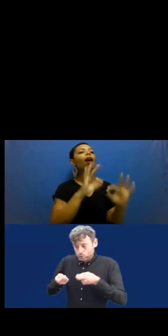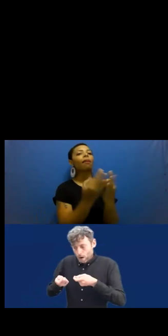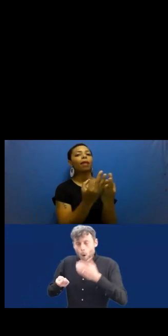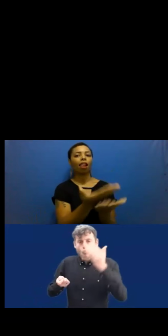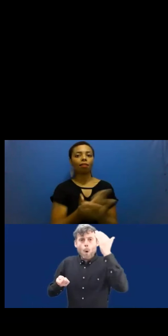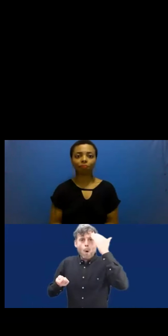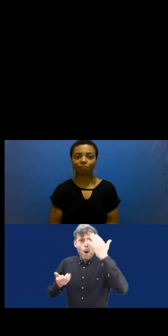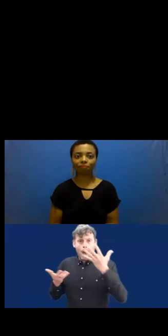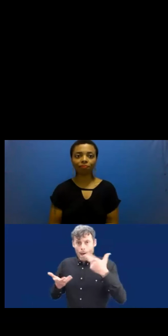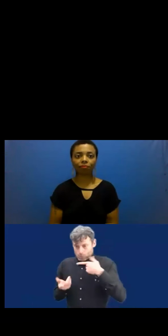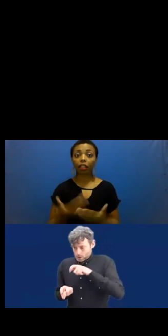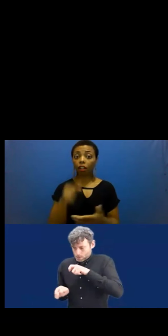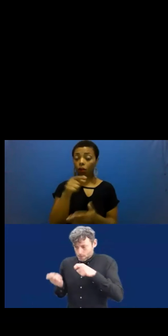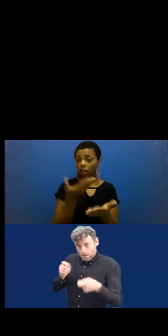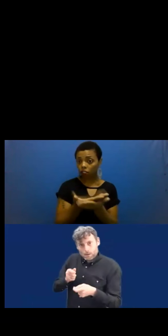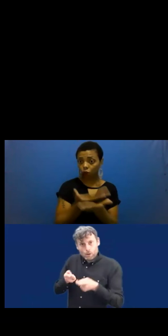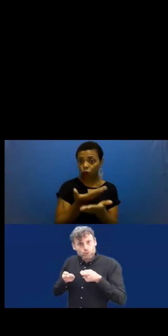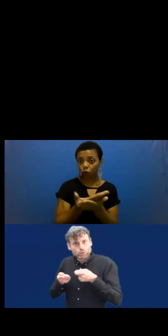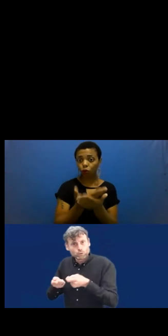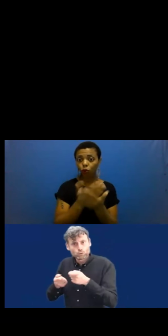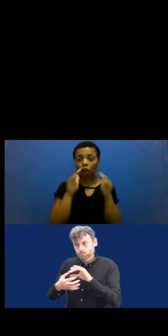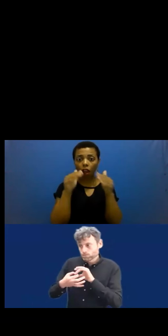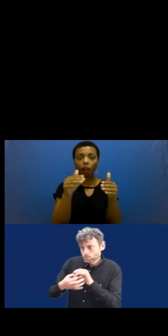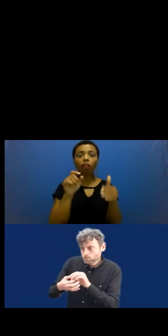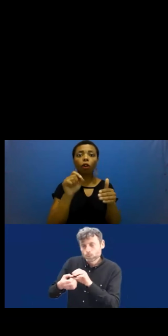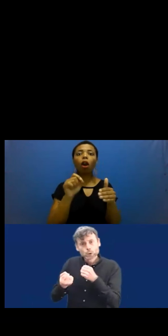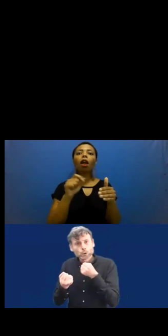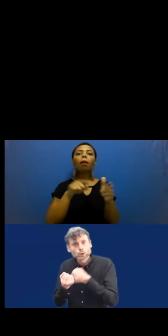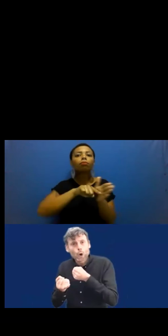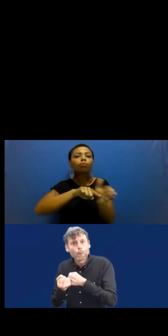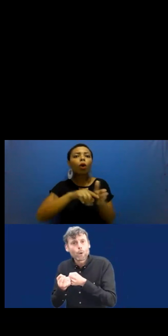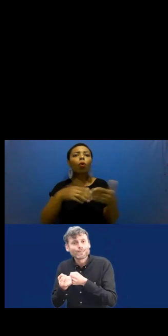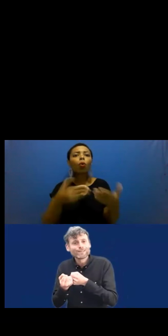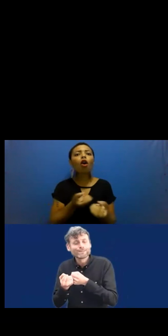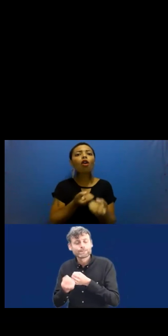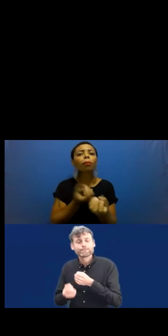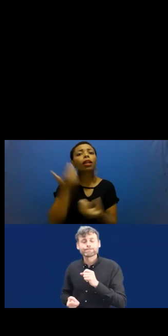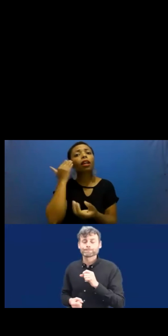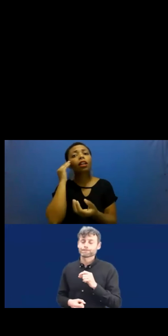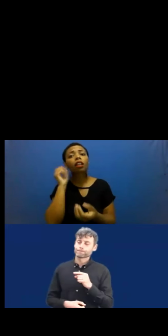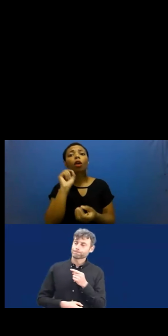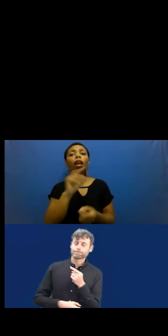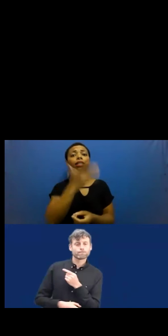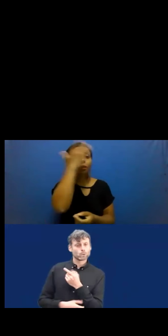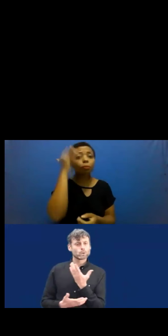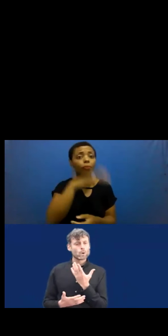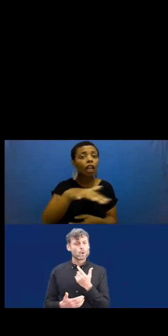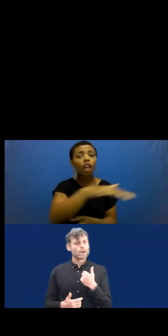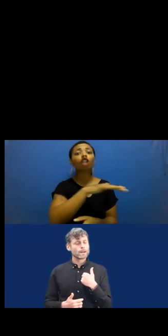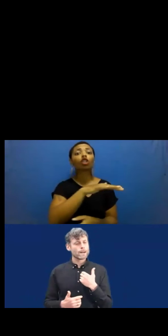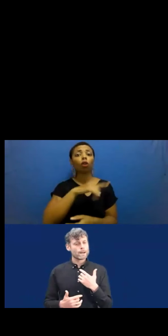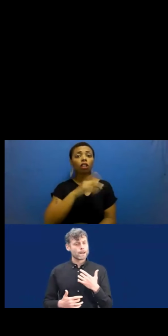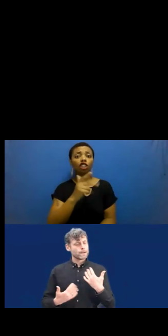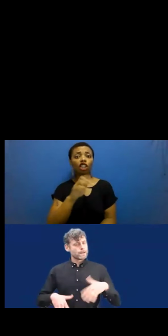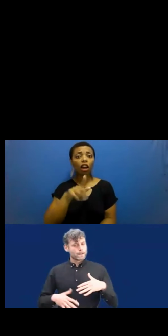So this study focuses on yielding accurate information to understand young people with Charge syndrome by providing an opportunity for them to give